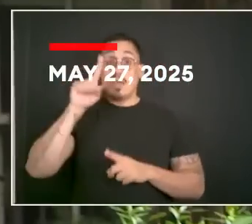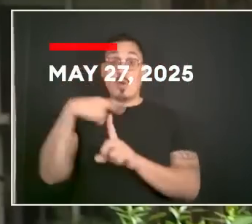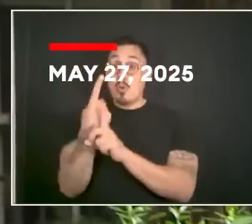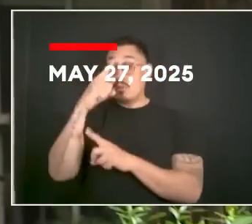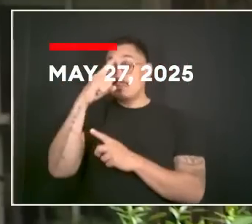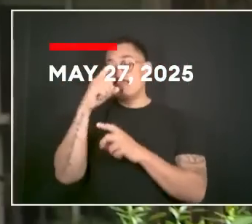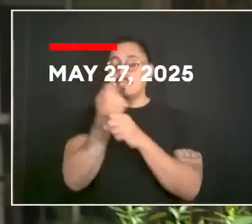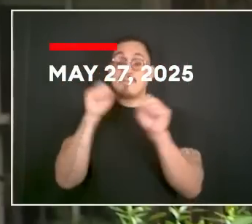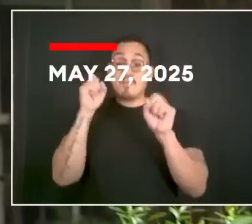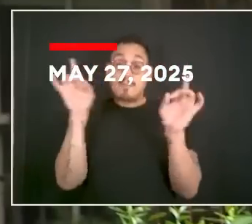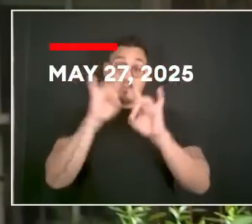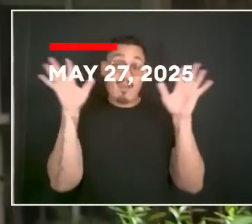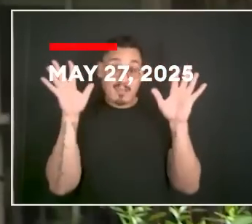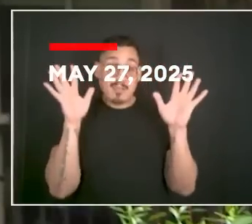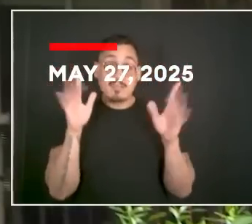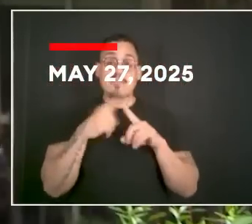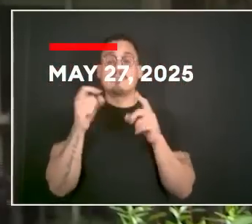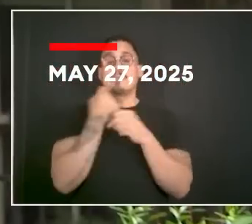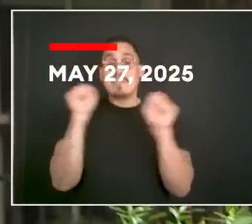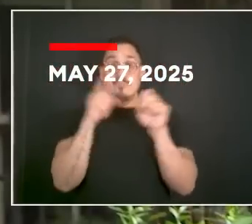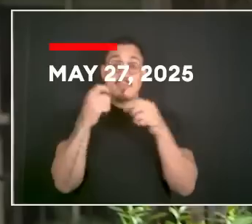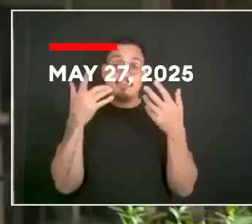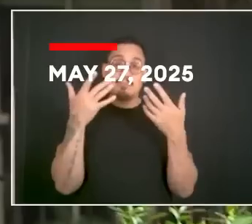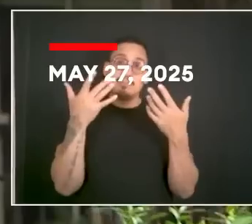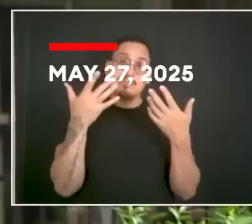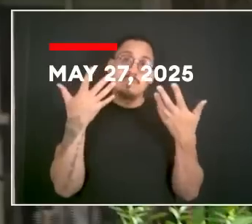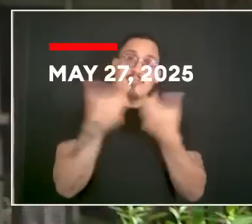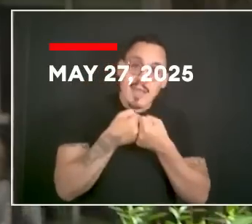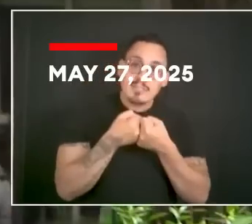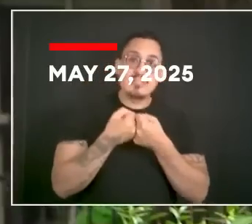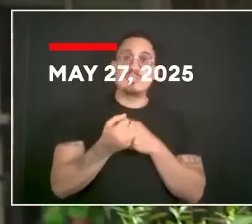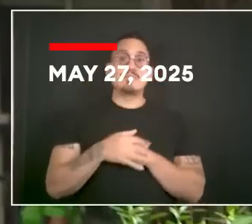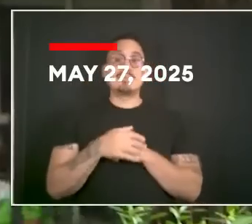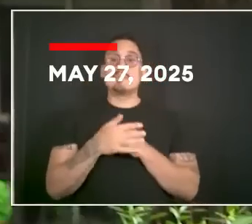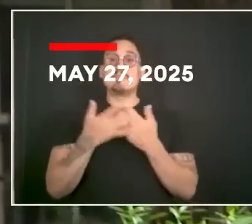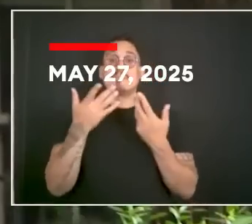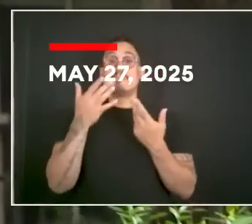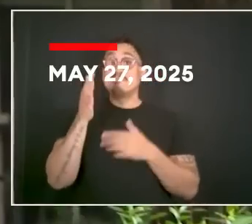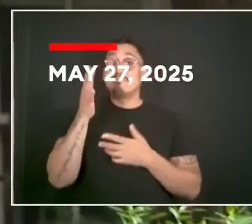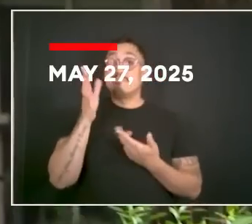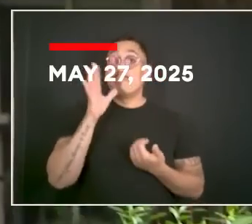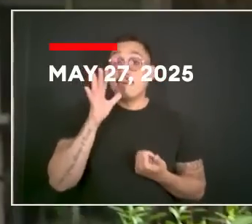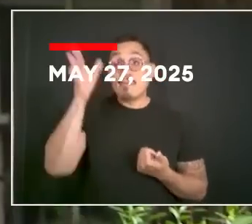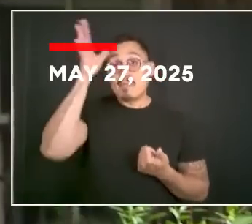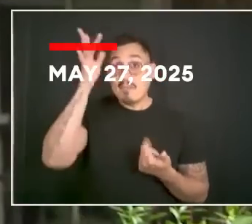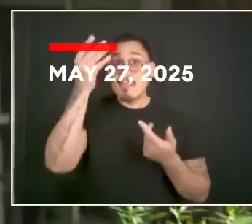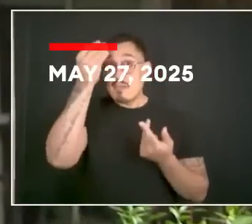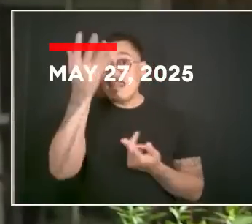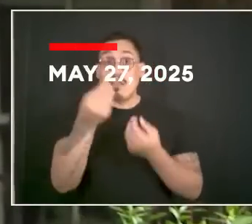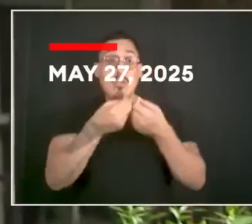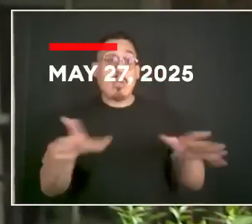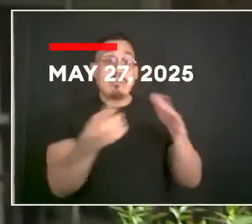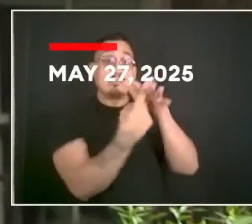but safe from traffic crashes, safe from a mother or dad being notified that they lost a loved one from drowning. So